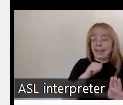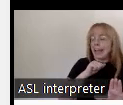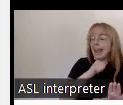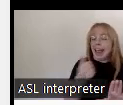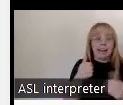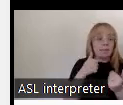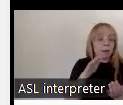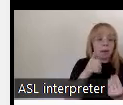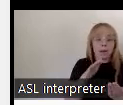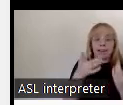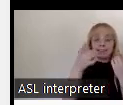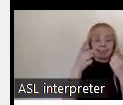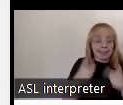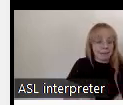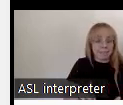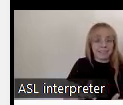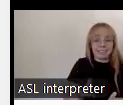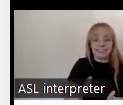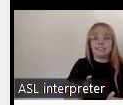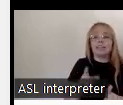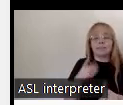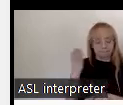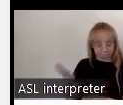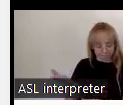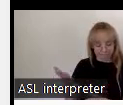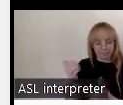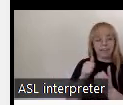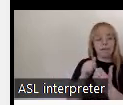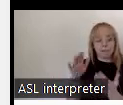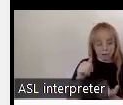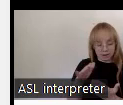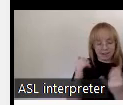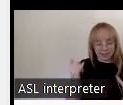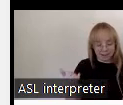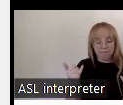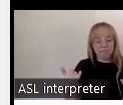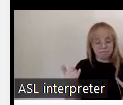barking that might go on in the next few minutes. And there it is.